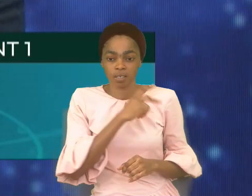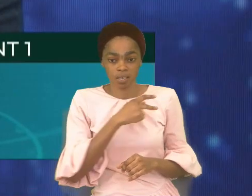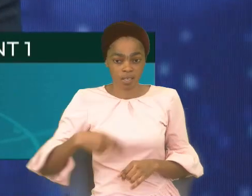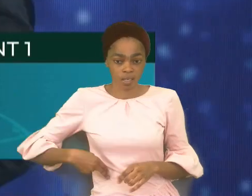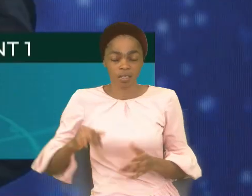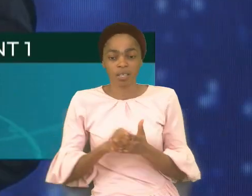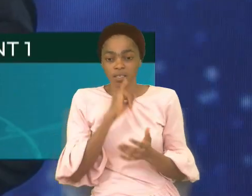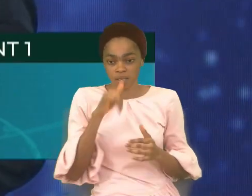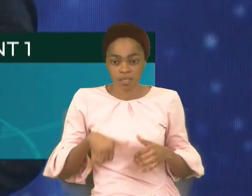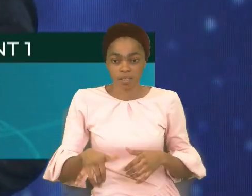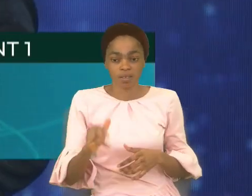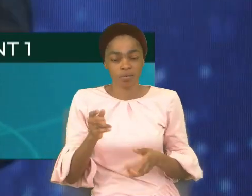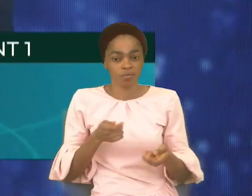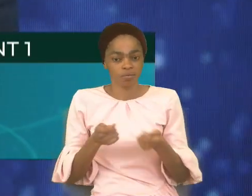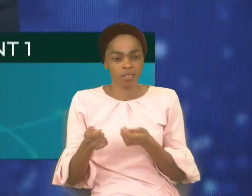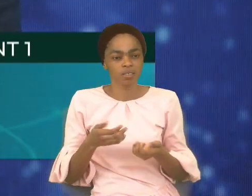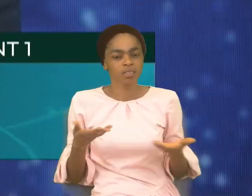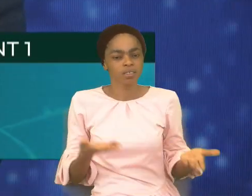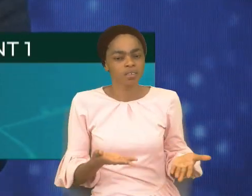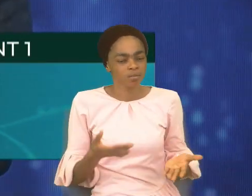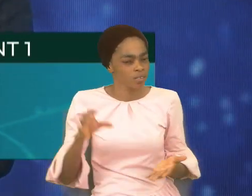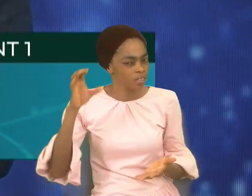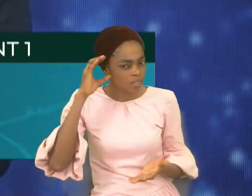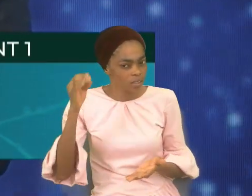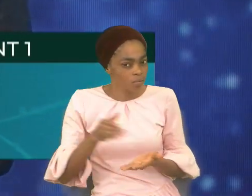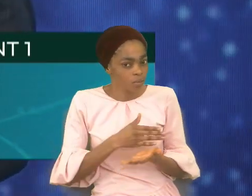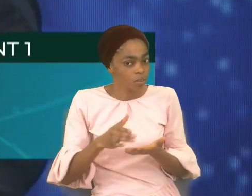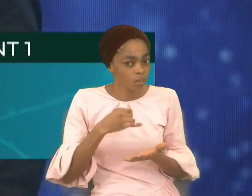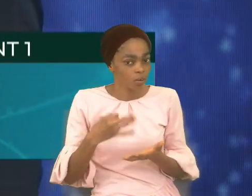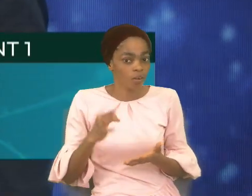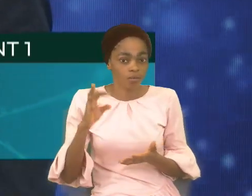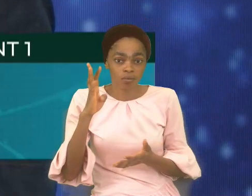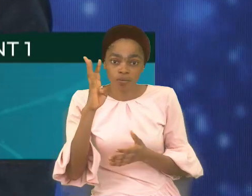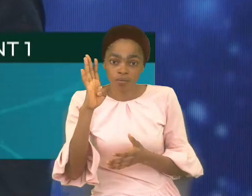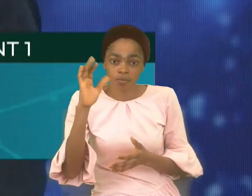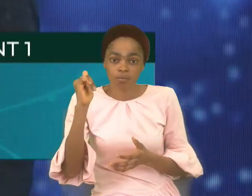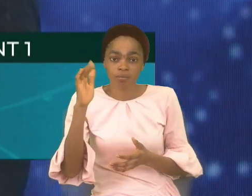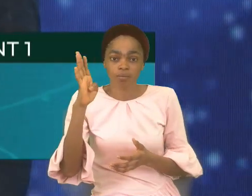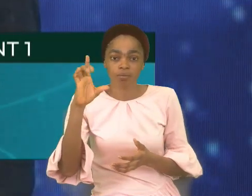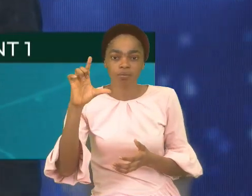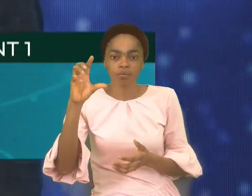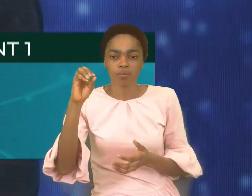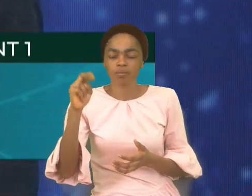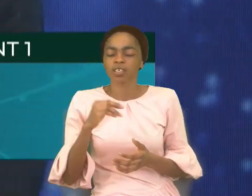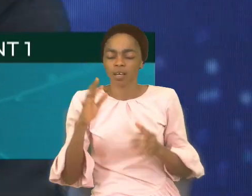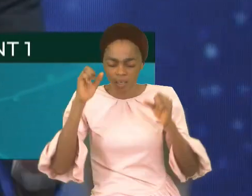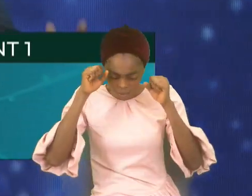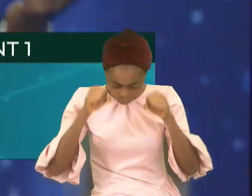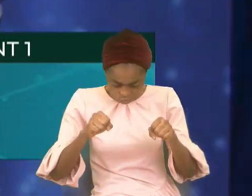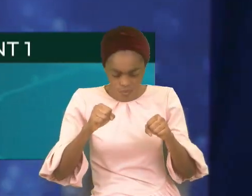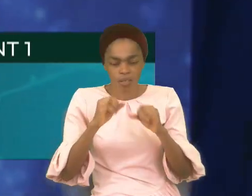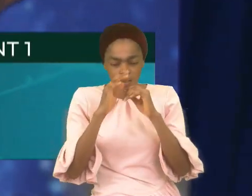bend down and worship. Hear the music of the world and forget righteousness,